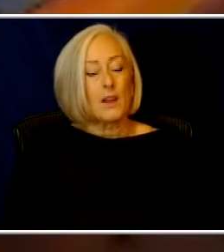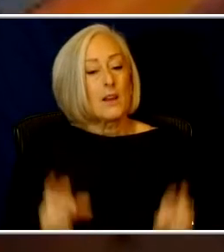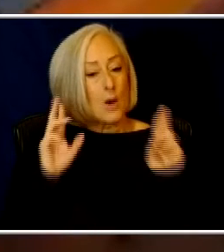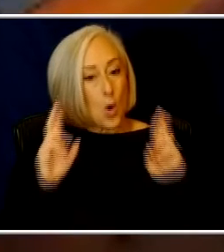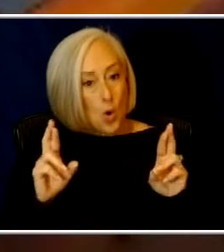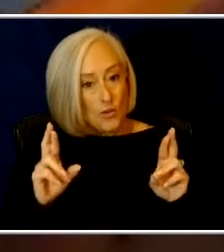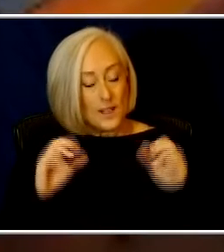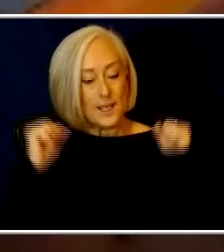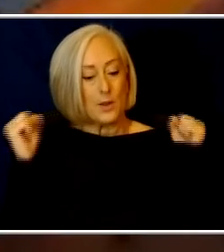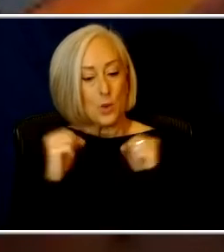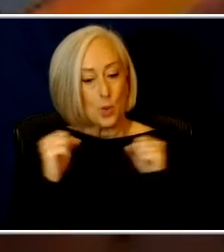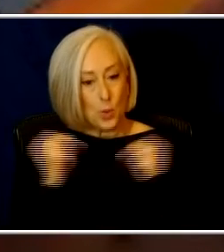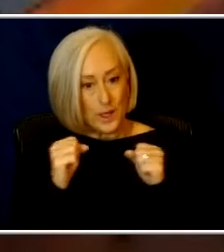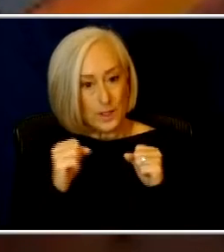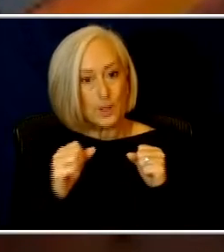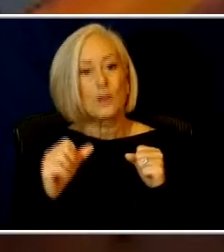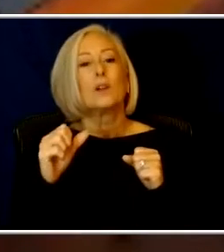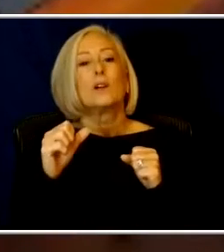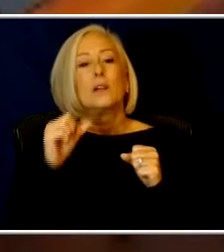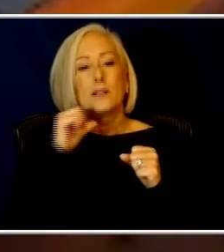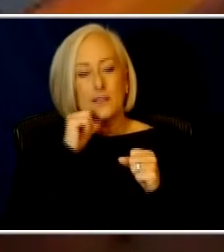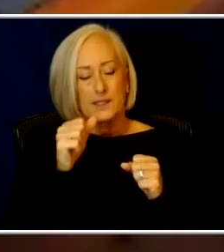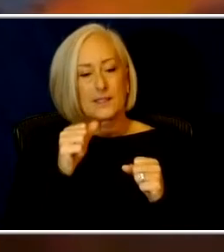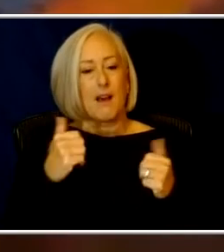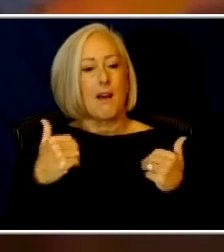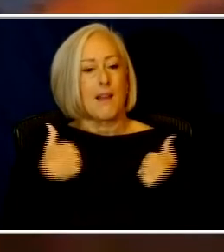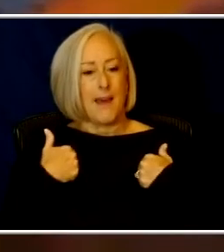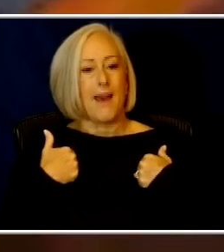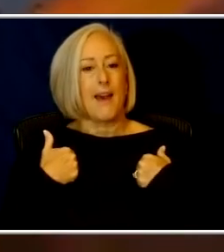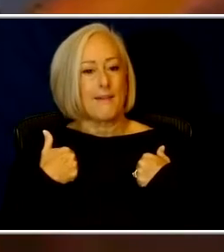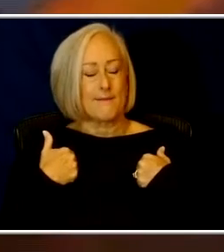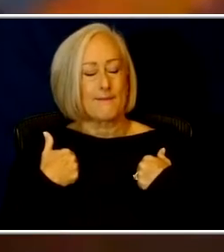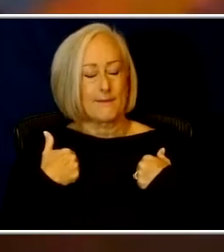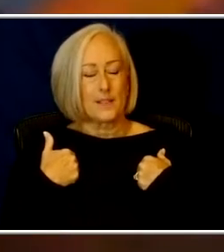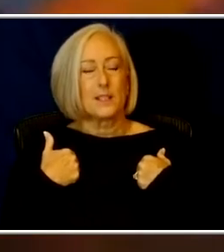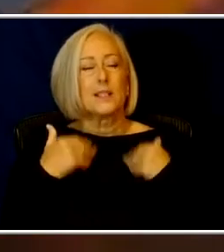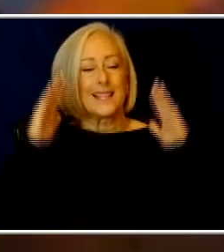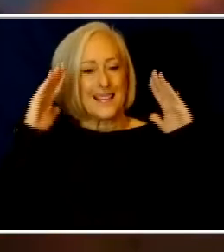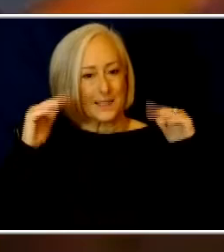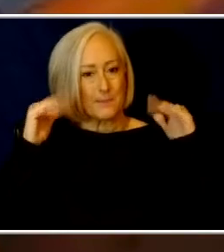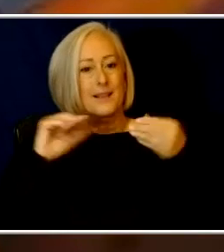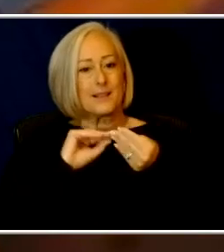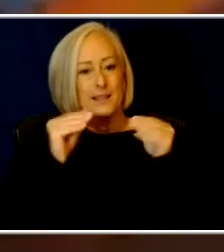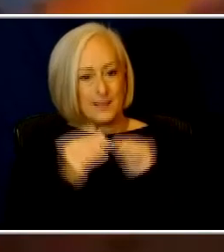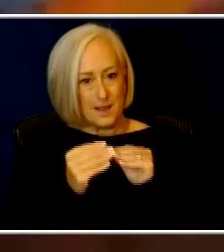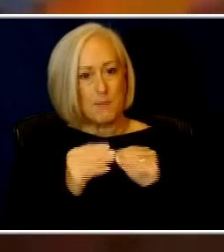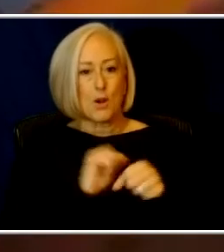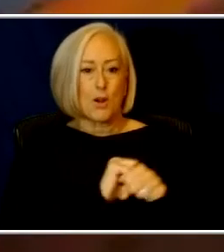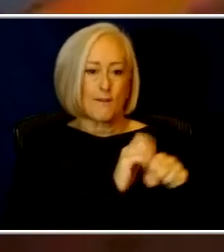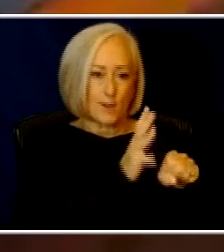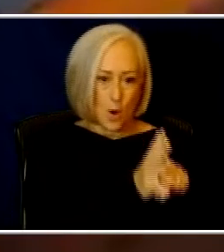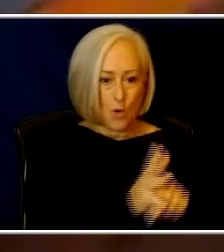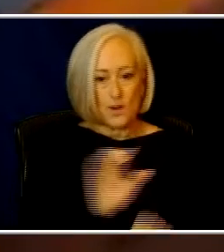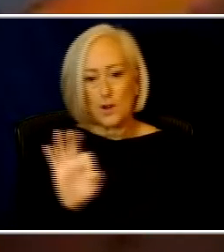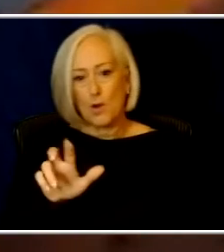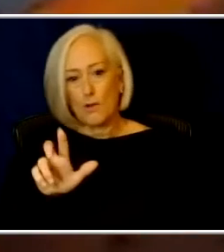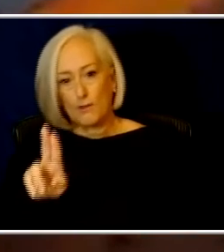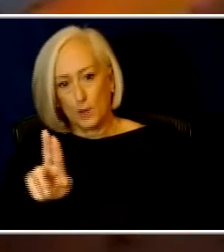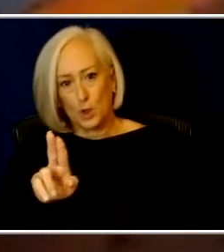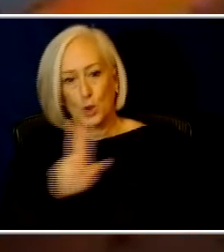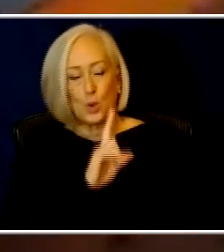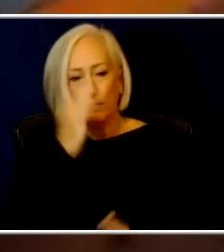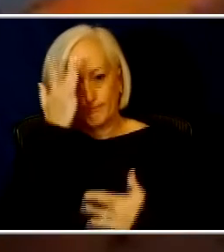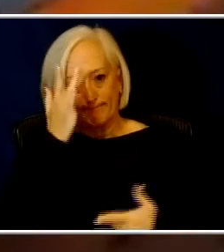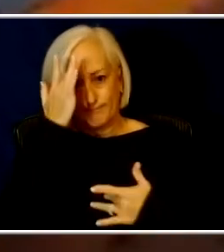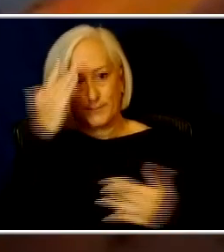bring us the number of COVID cases and flu cases that we're all potentially concerned about. I mean, the other thing I might add, I mean, obviously besides all the